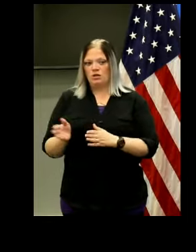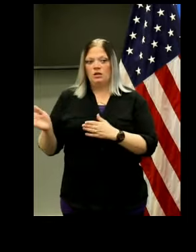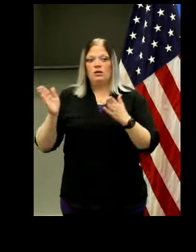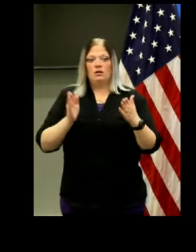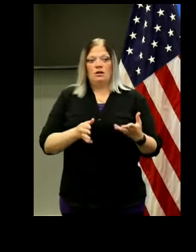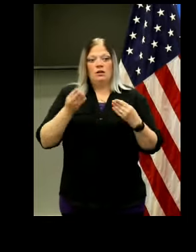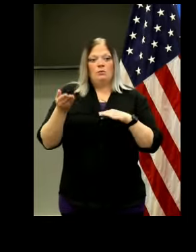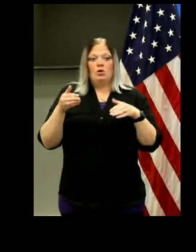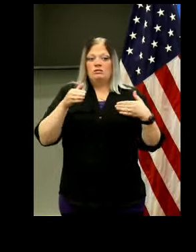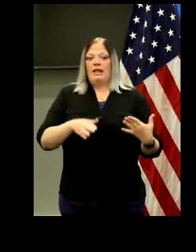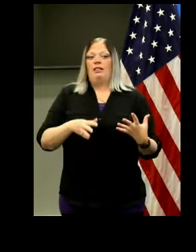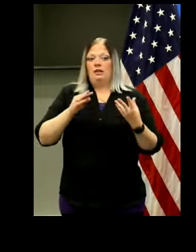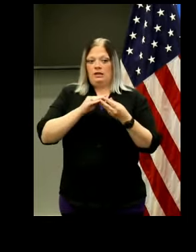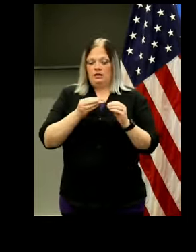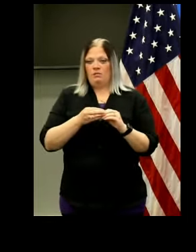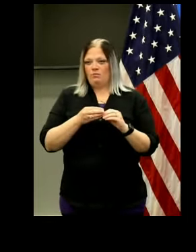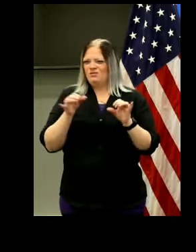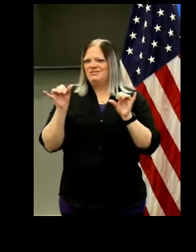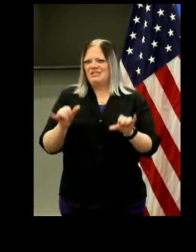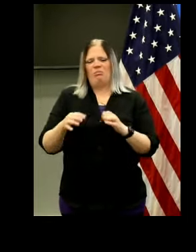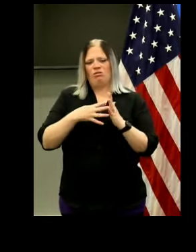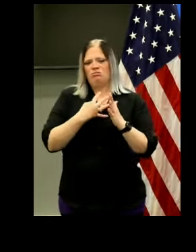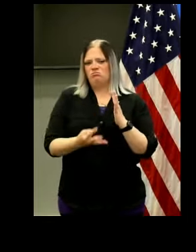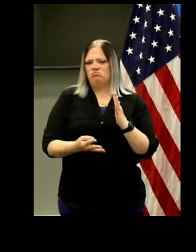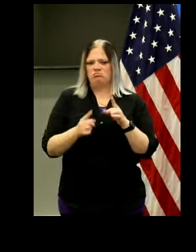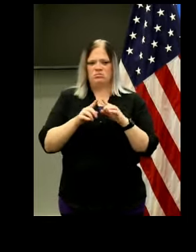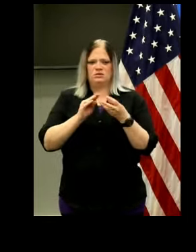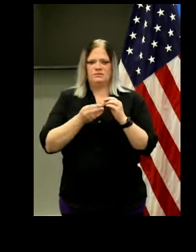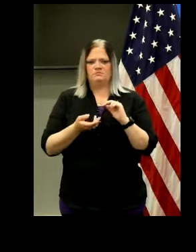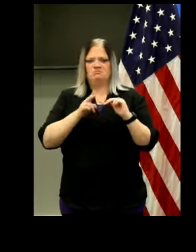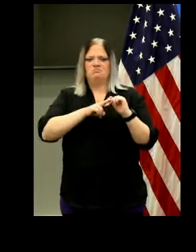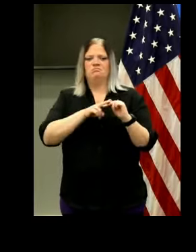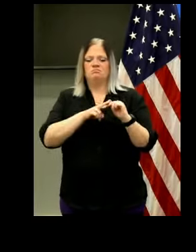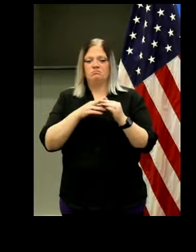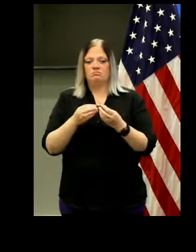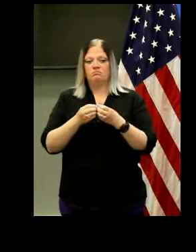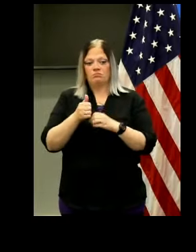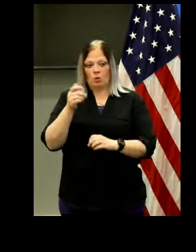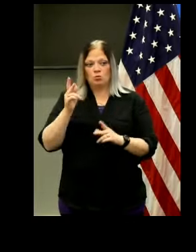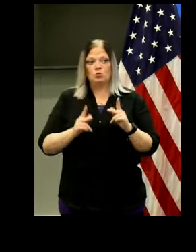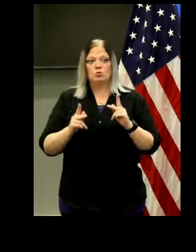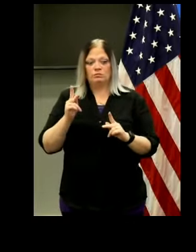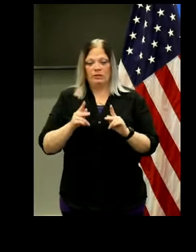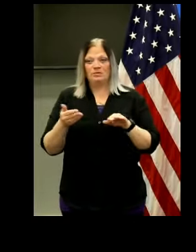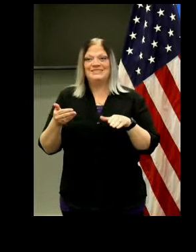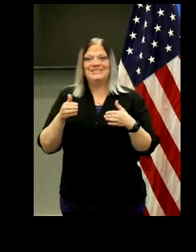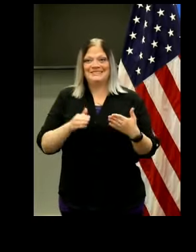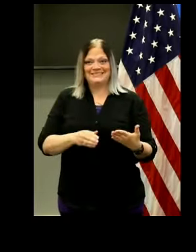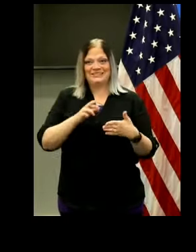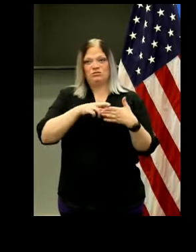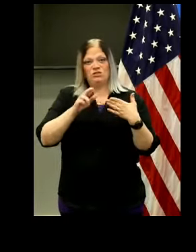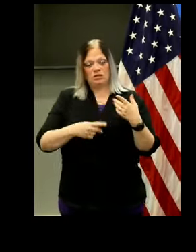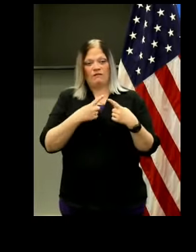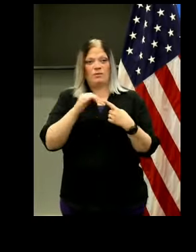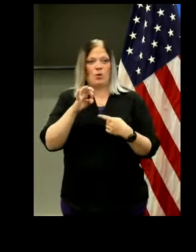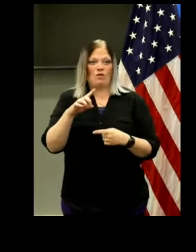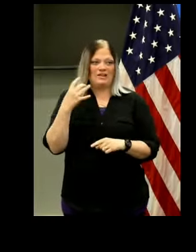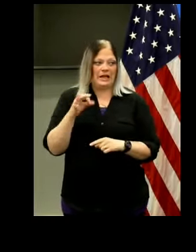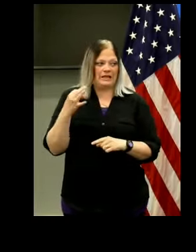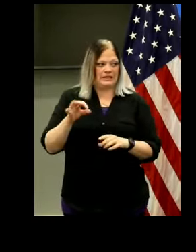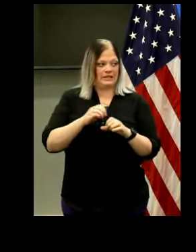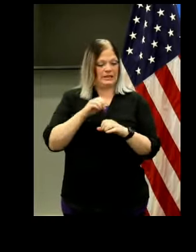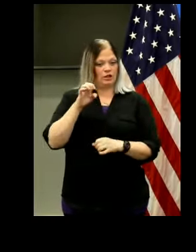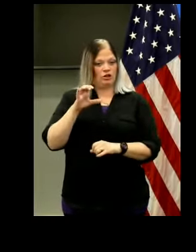very similar graphs that you've seen, except the numbers have increased. The vast majority of the people who deceased as a result of COVID-19 in Erie